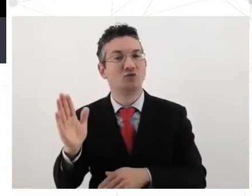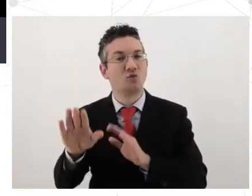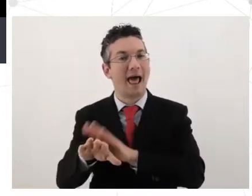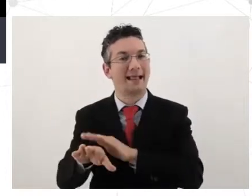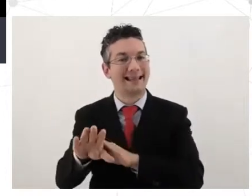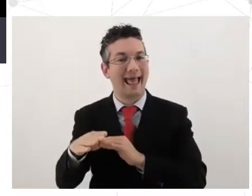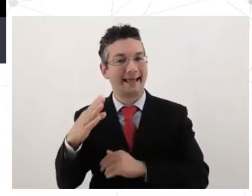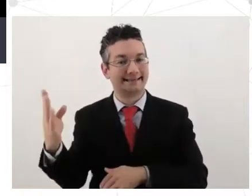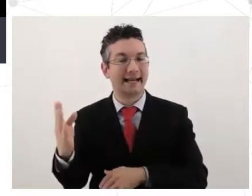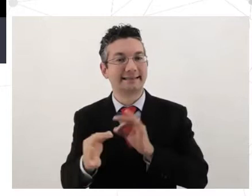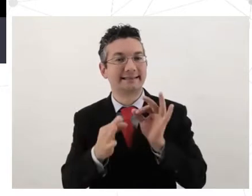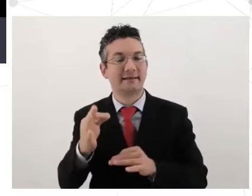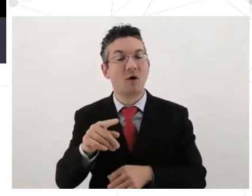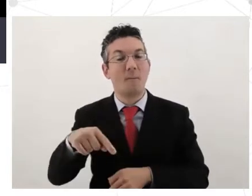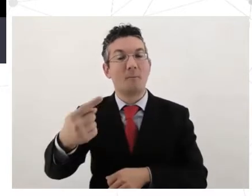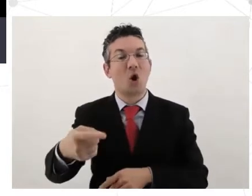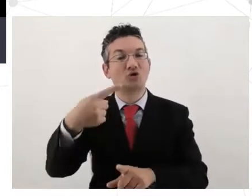Valora. Okay, forward.